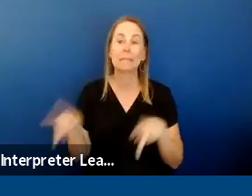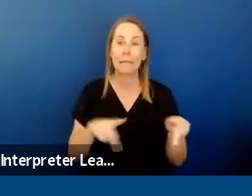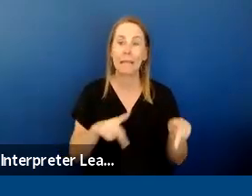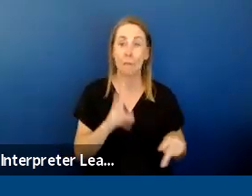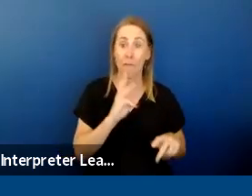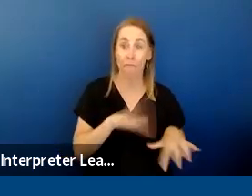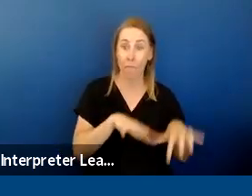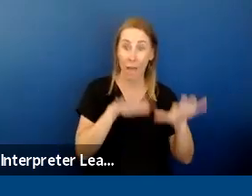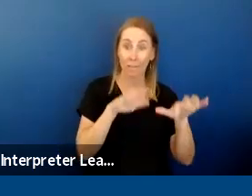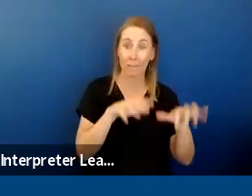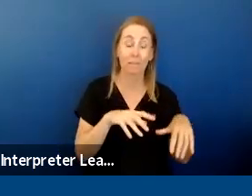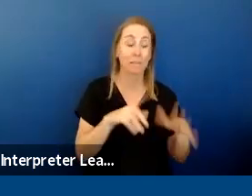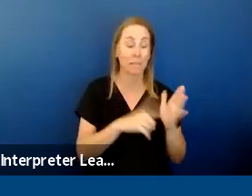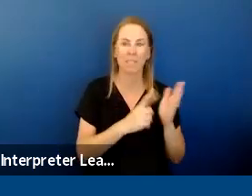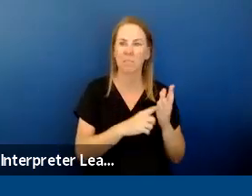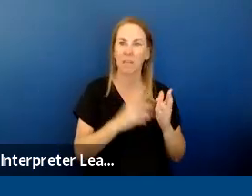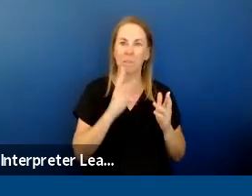Thanks so much, Tracy.